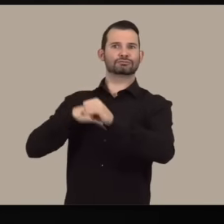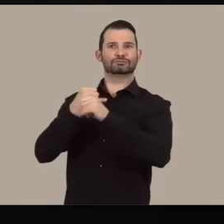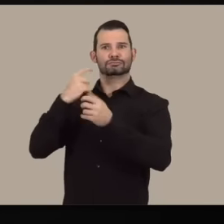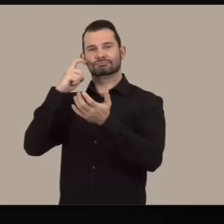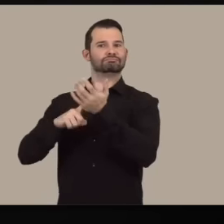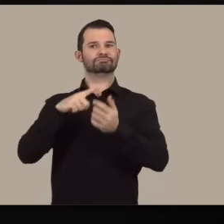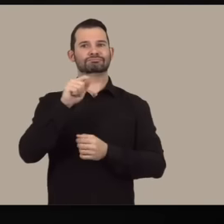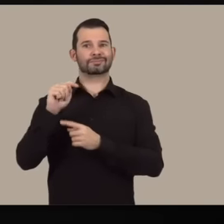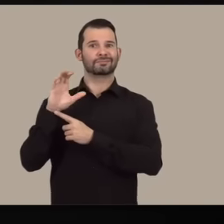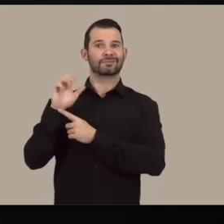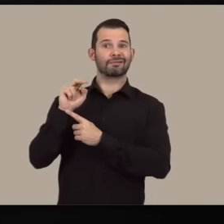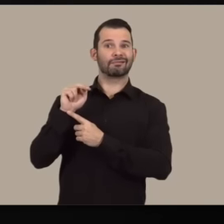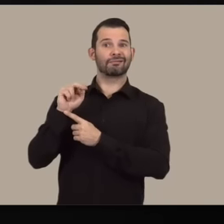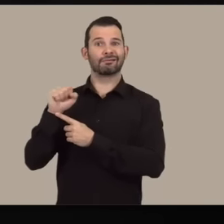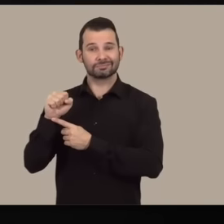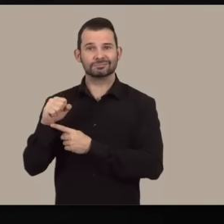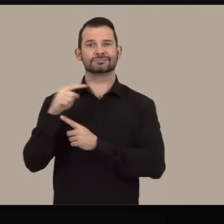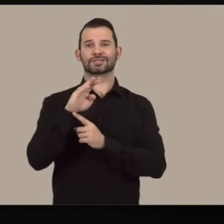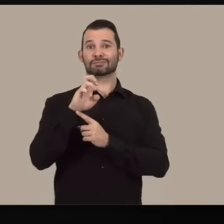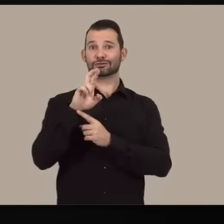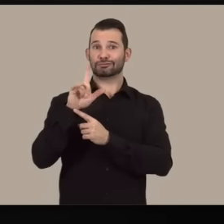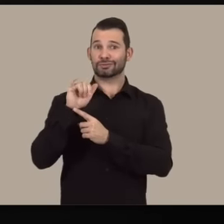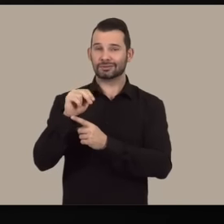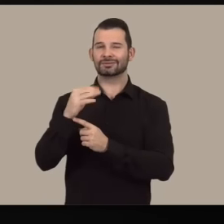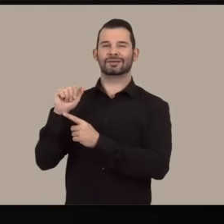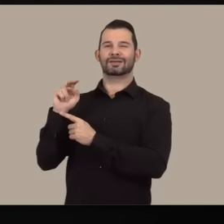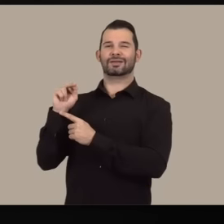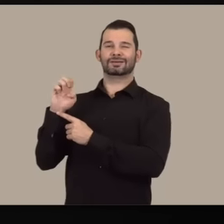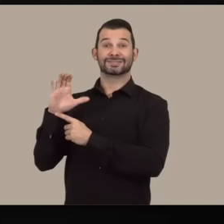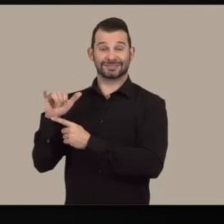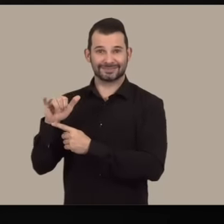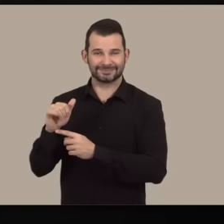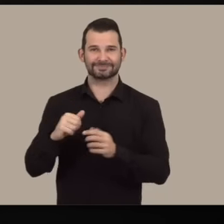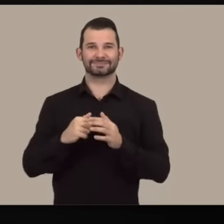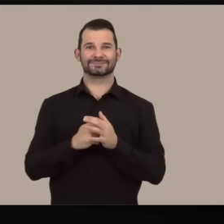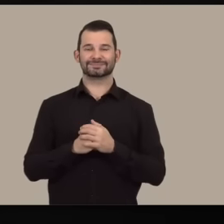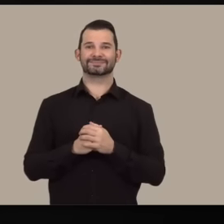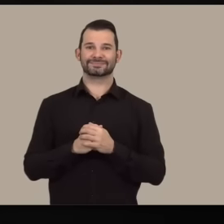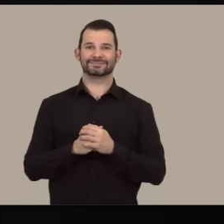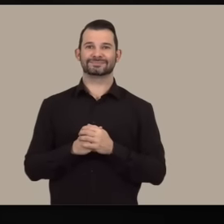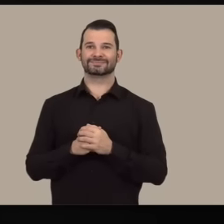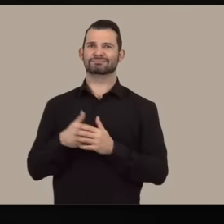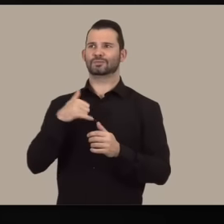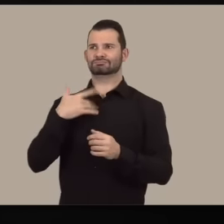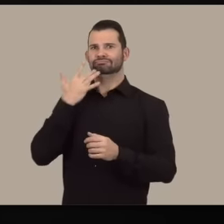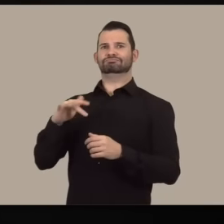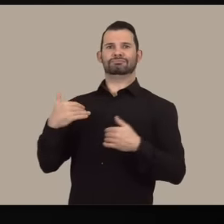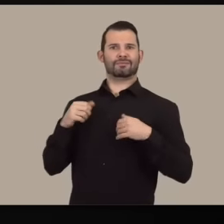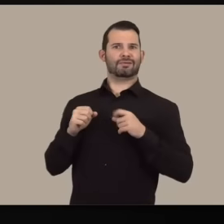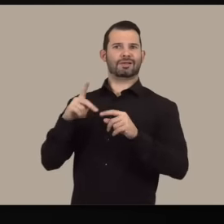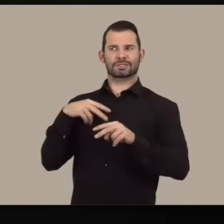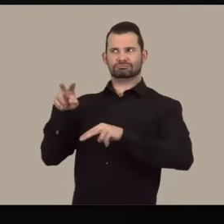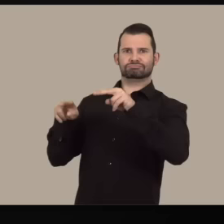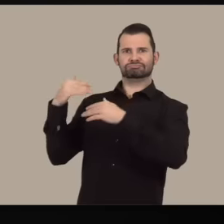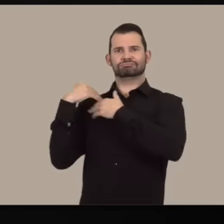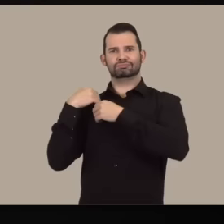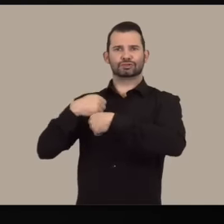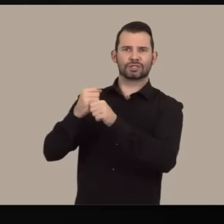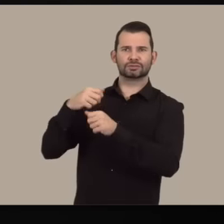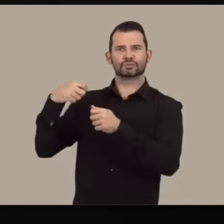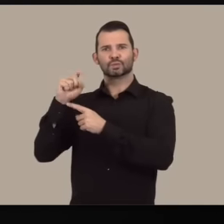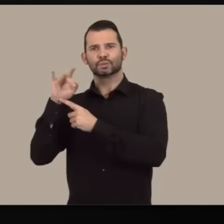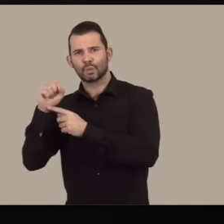where some received international recognition at Cannes, Berlin, and Annecy. I've also had the privilege of